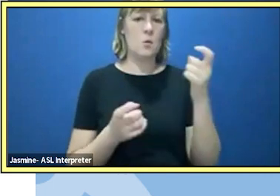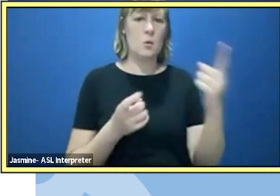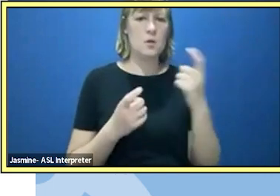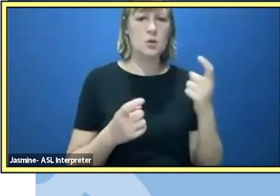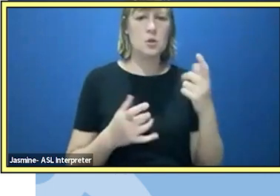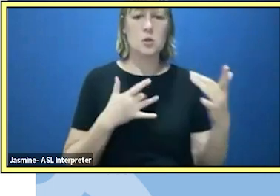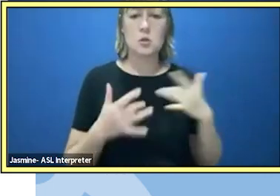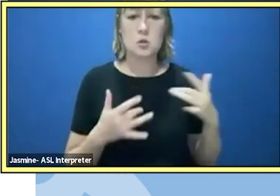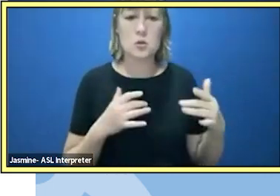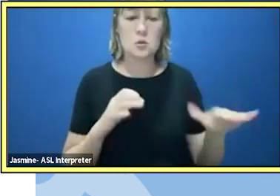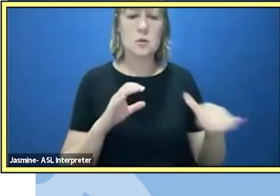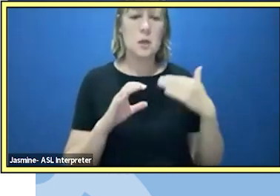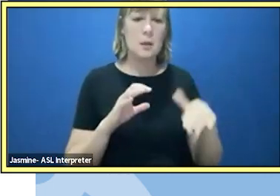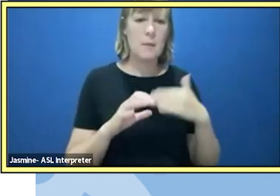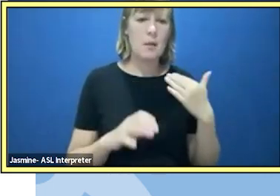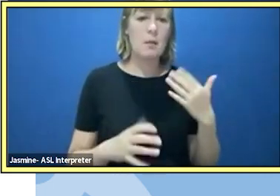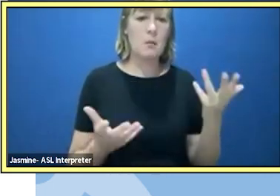is